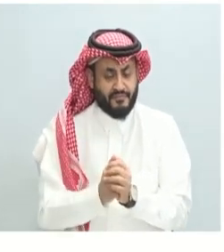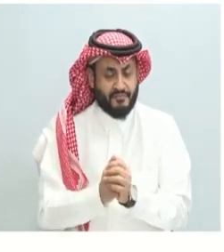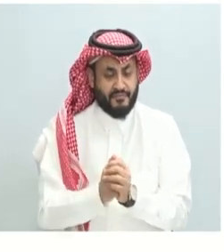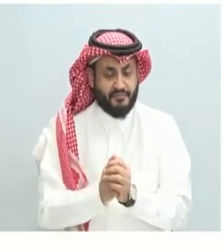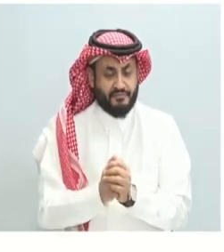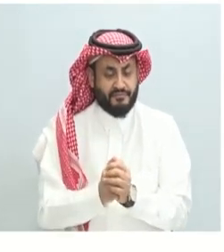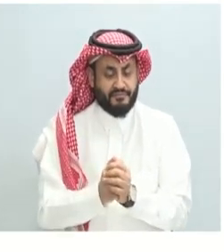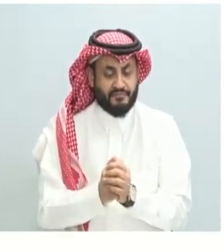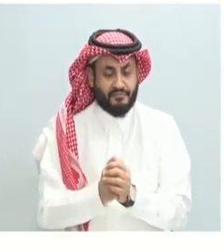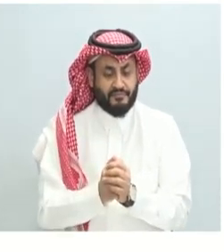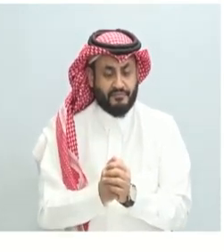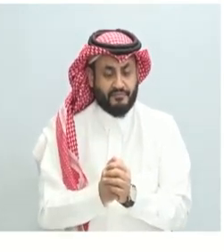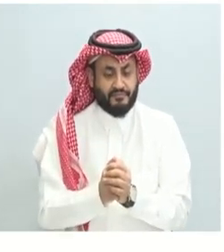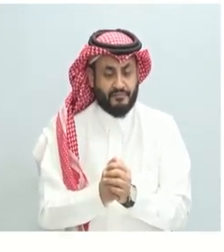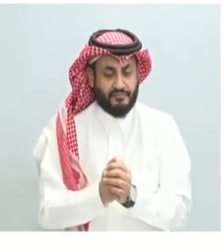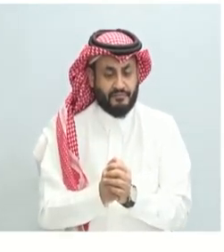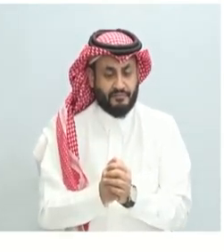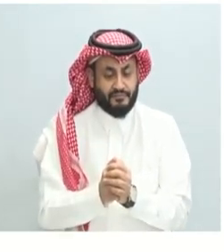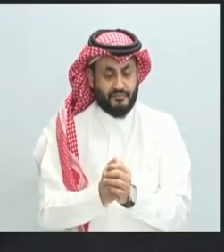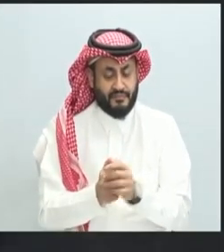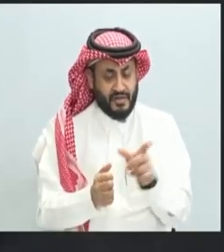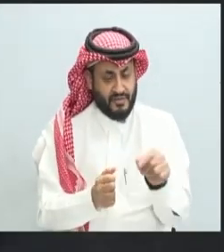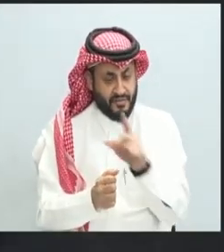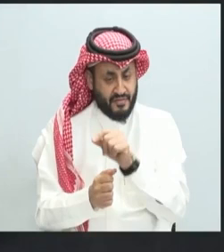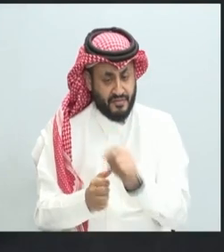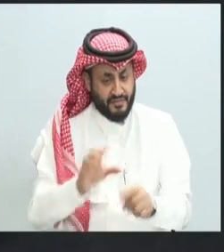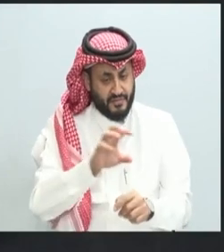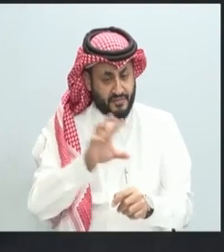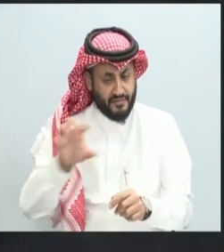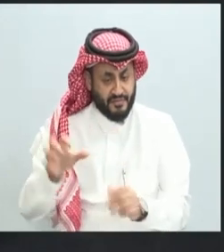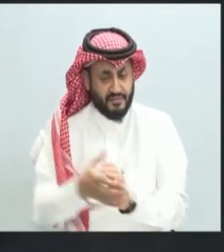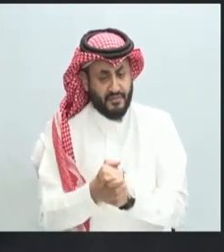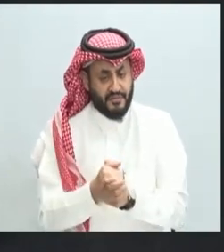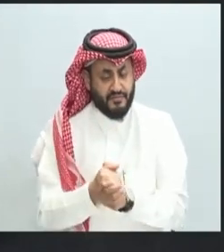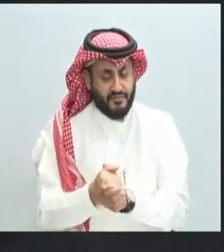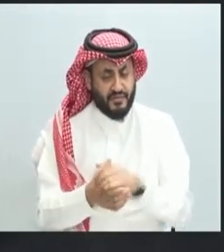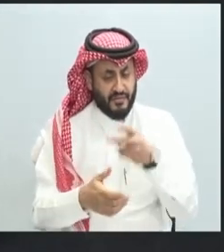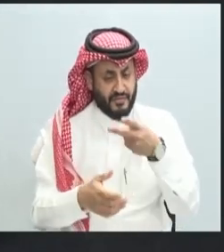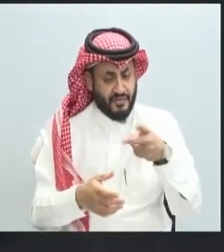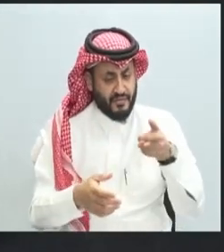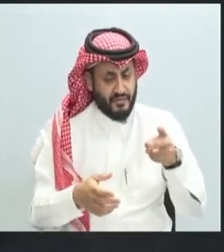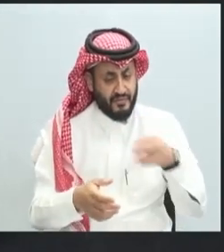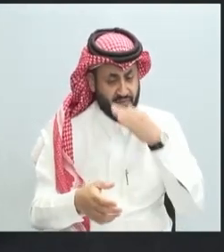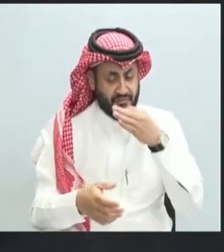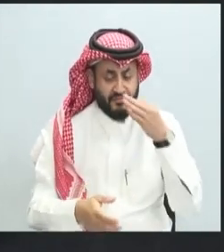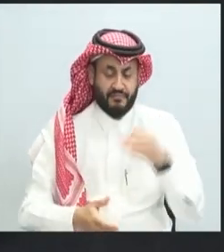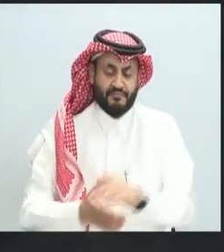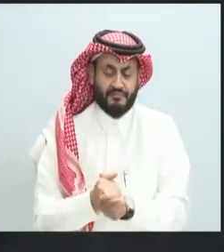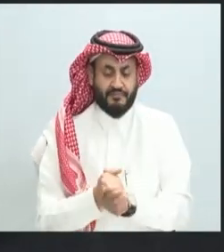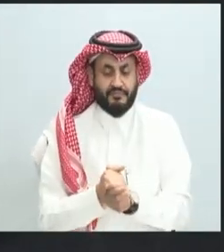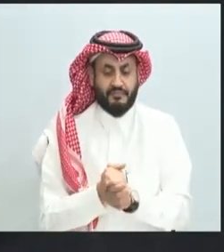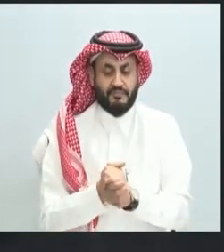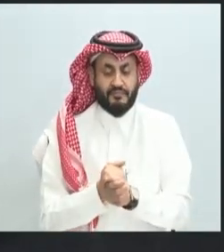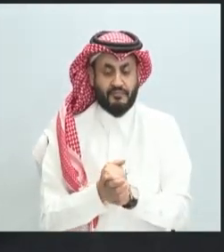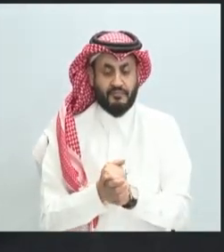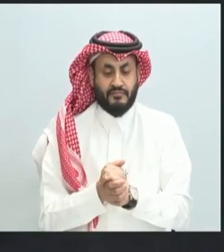So here we have, yes, they are the same letters, but they have different sounds.